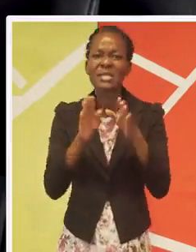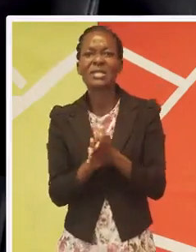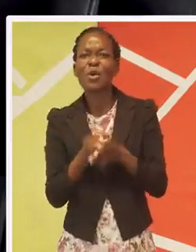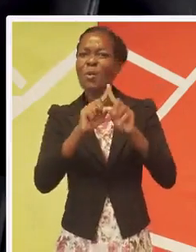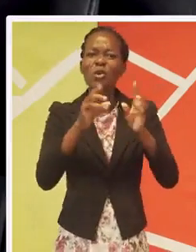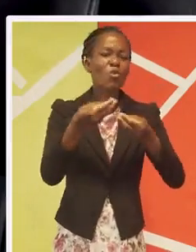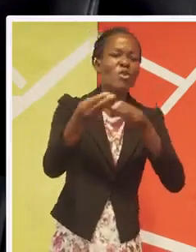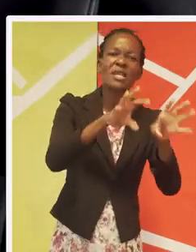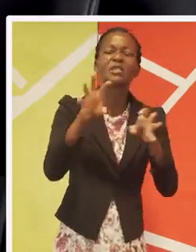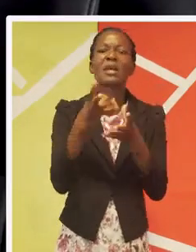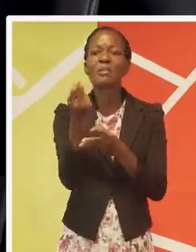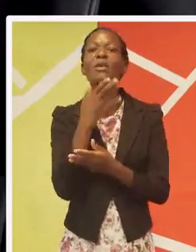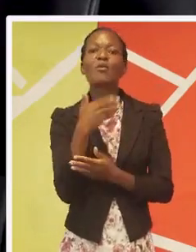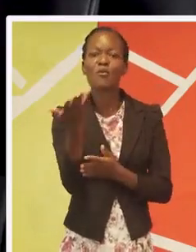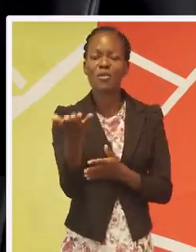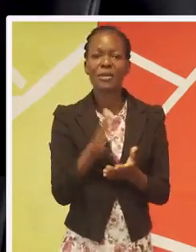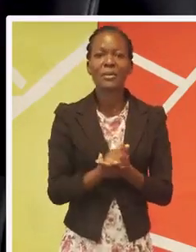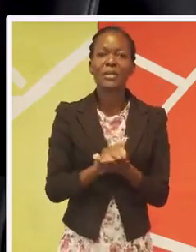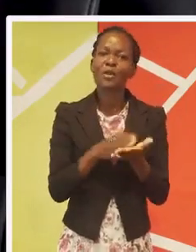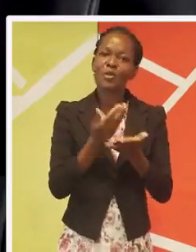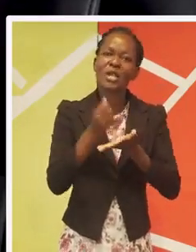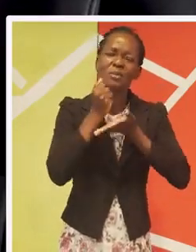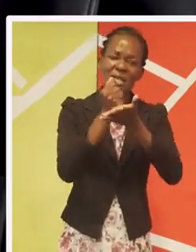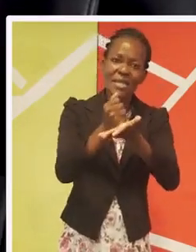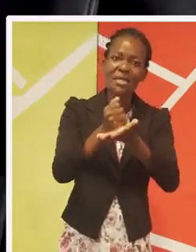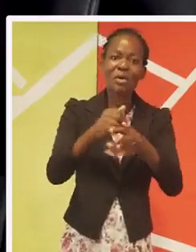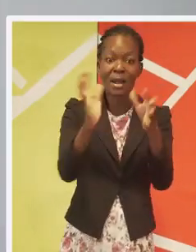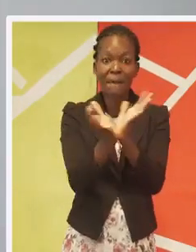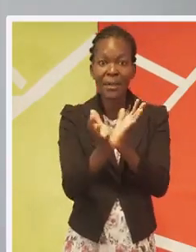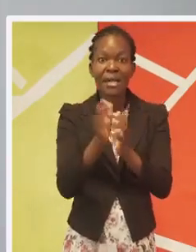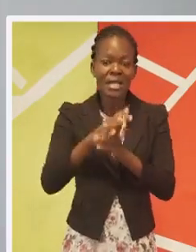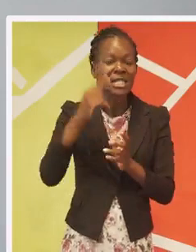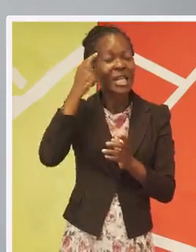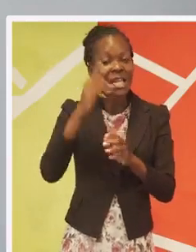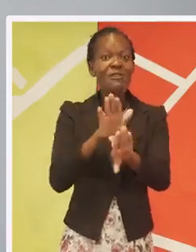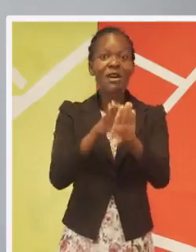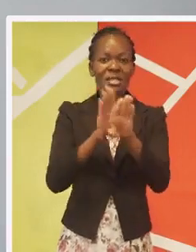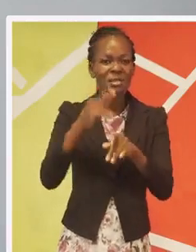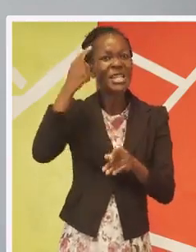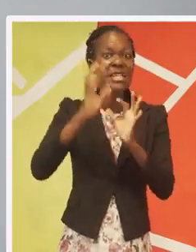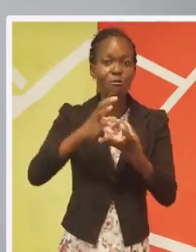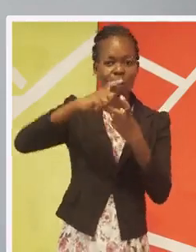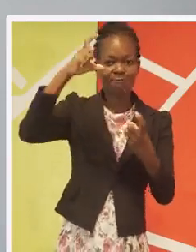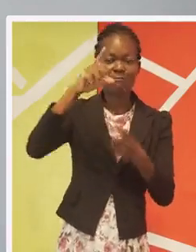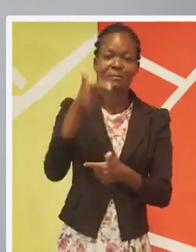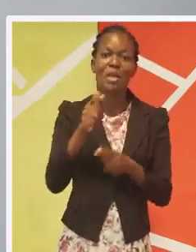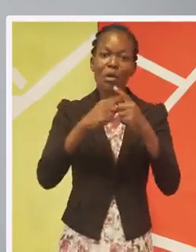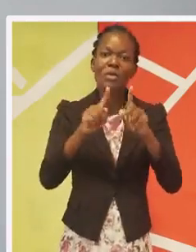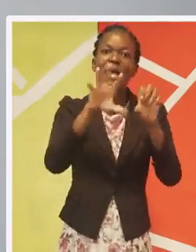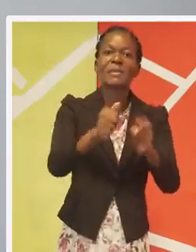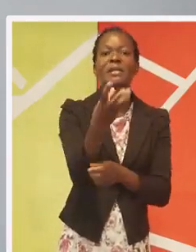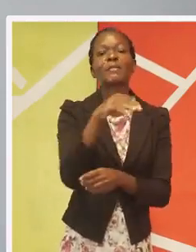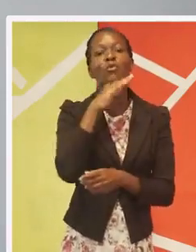access goods and services, because this will facilitate innovation and entrepreneurship, and consequently it will lead